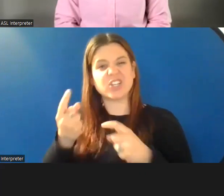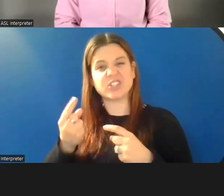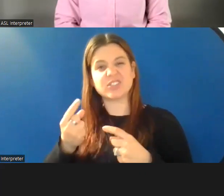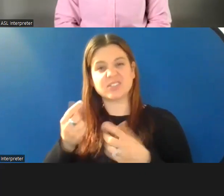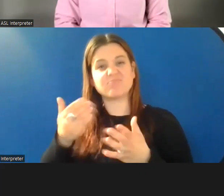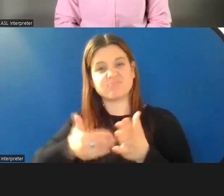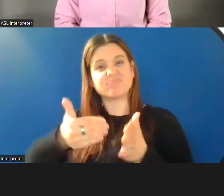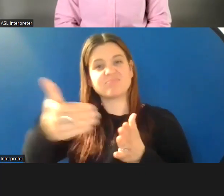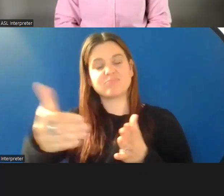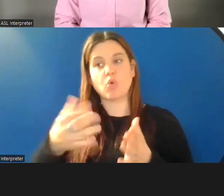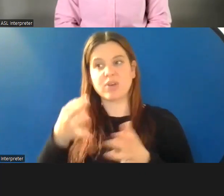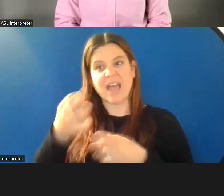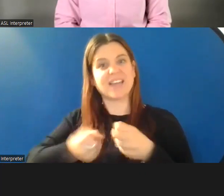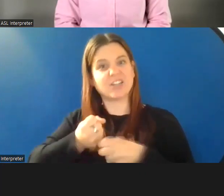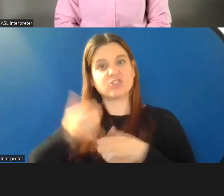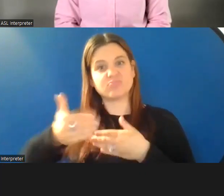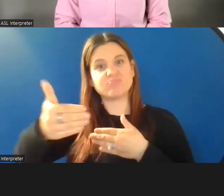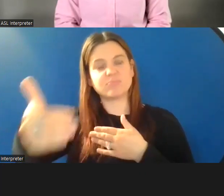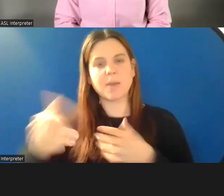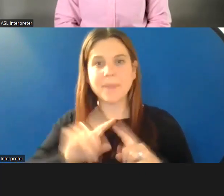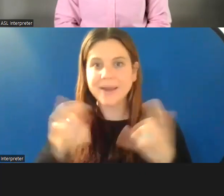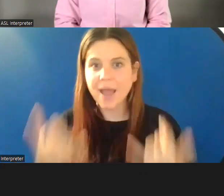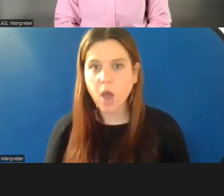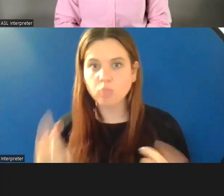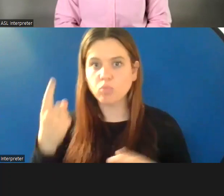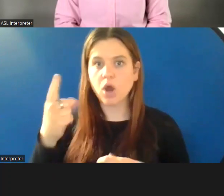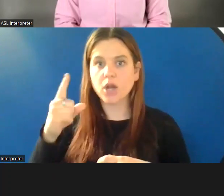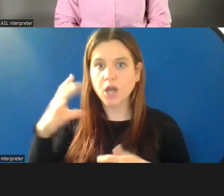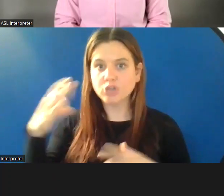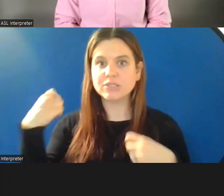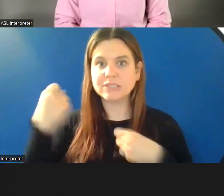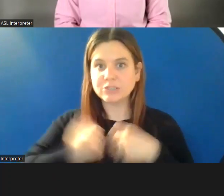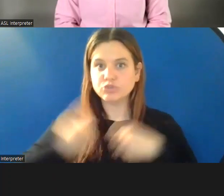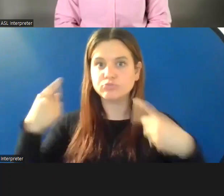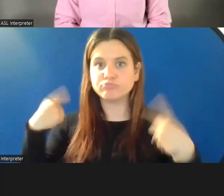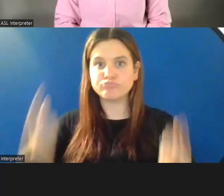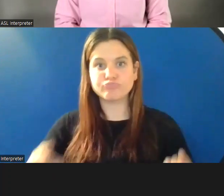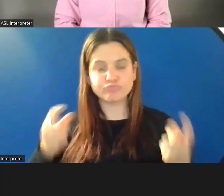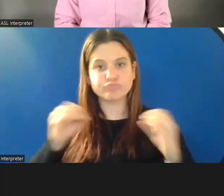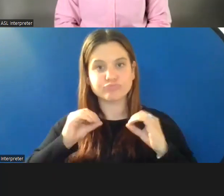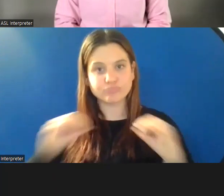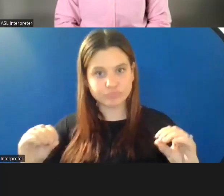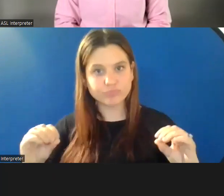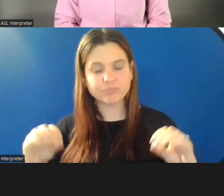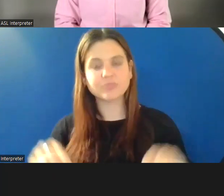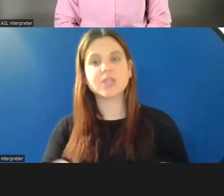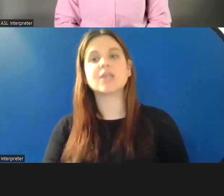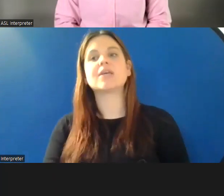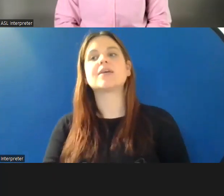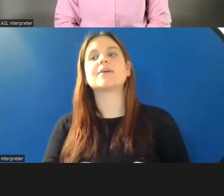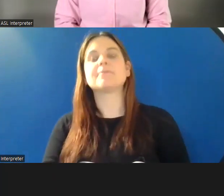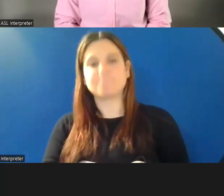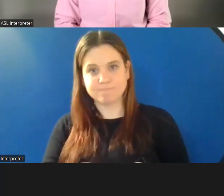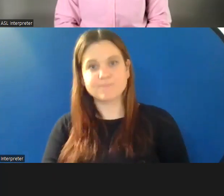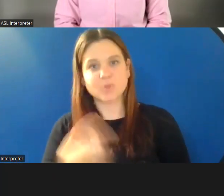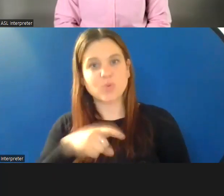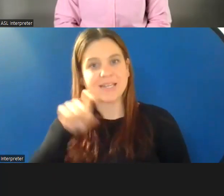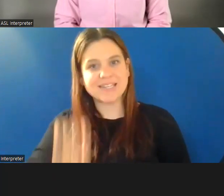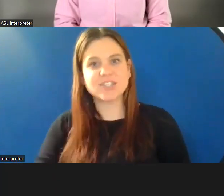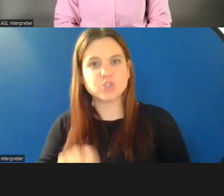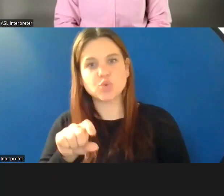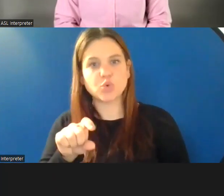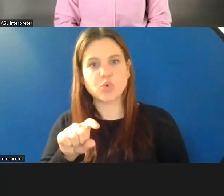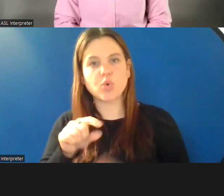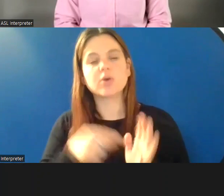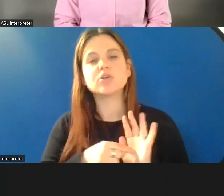you know, 100. And so really, it's almost like we're refamiliarizing that relationship